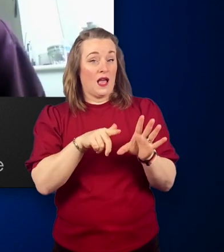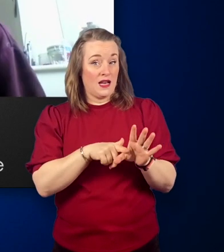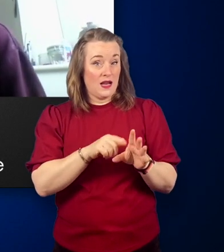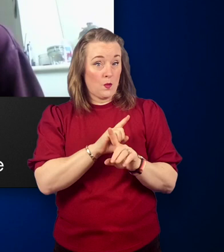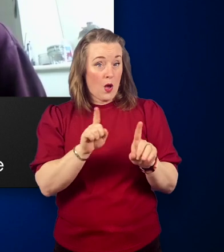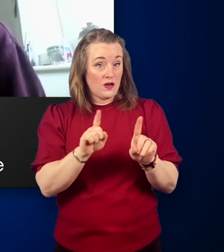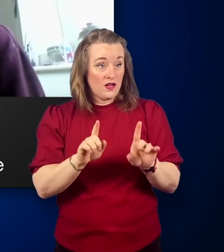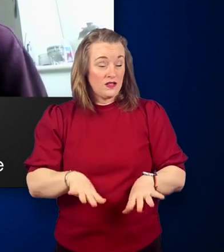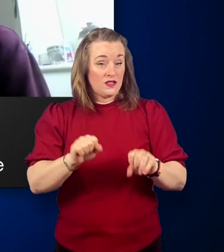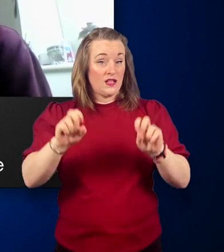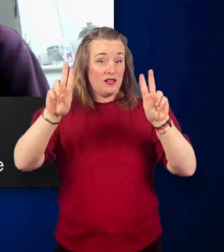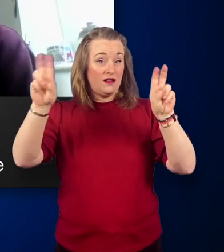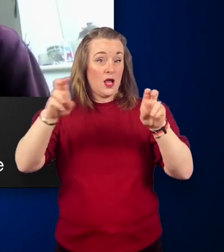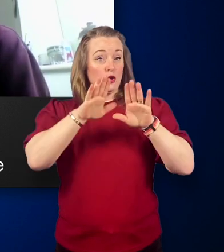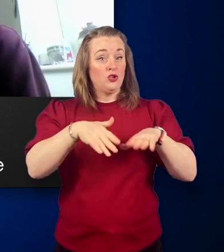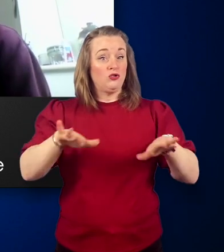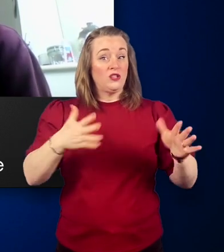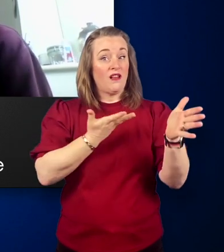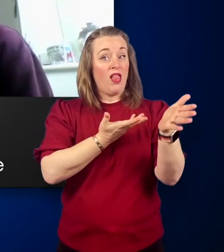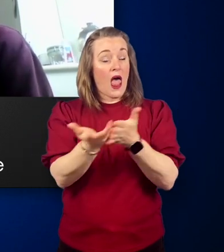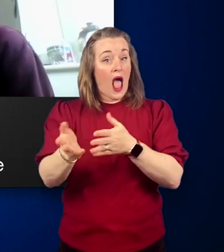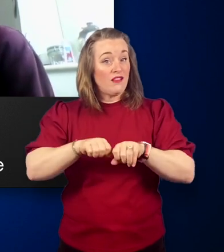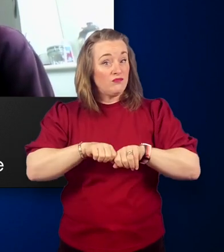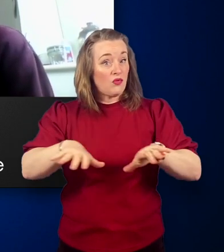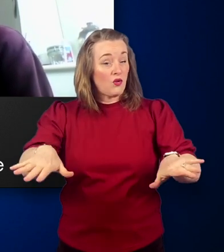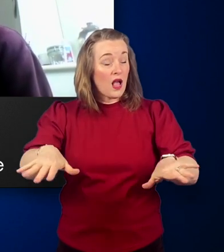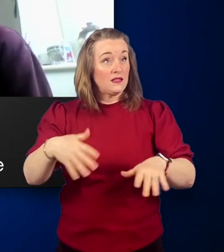Decided children's live as well, which we did our